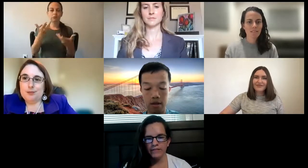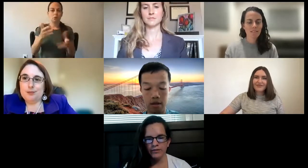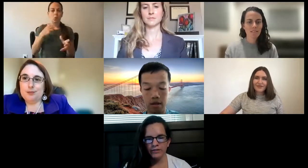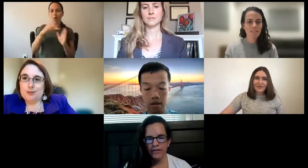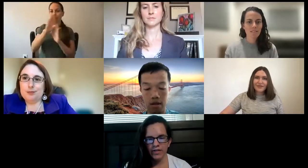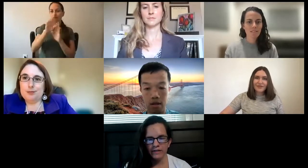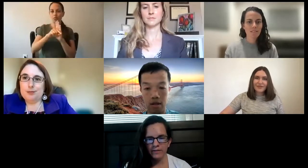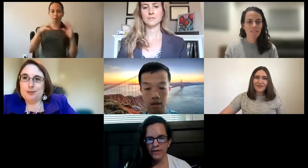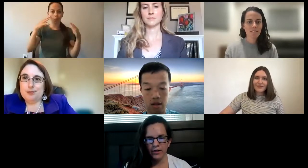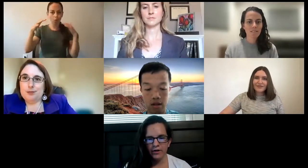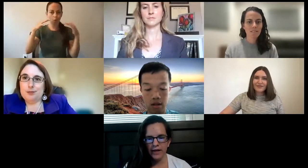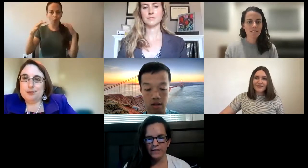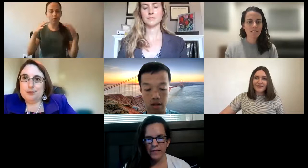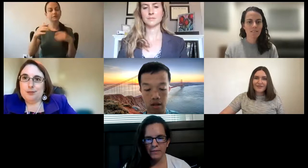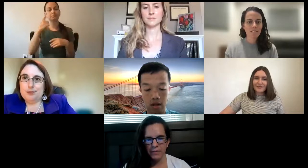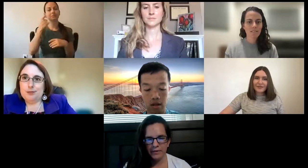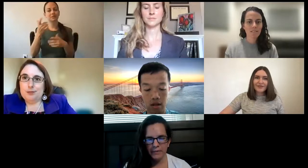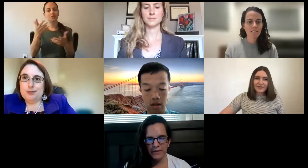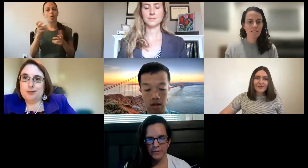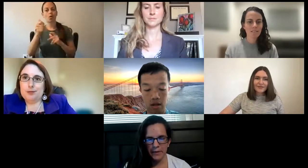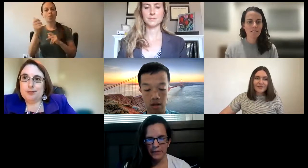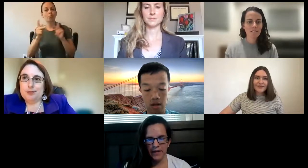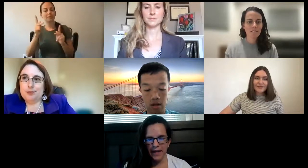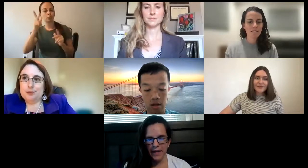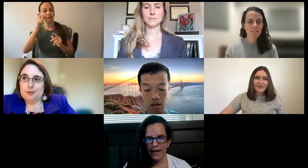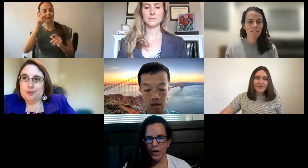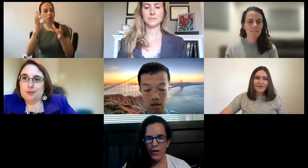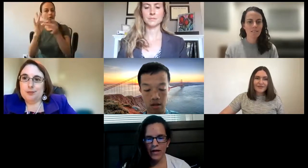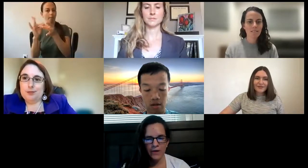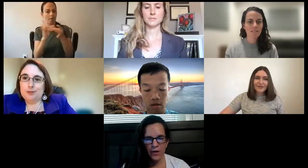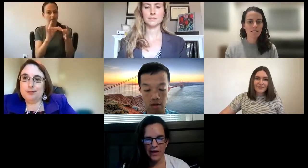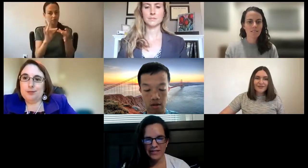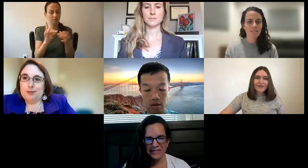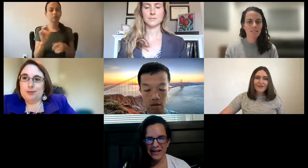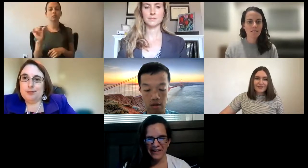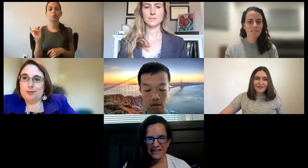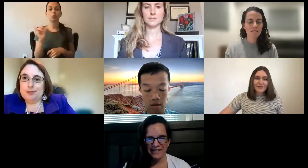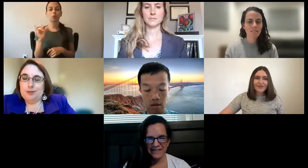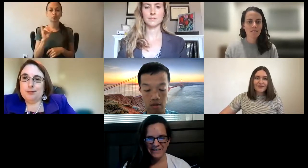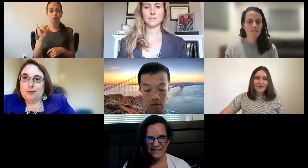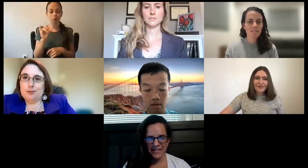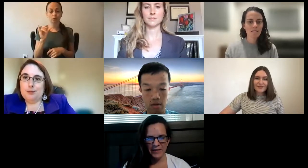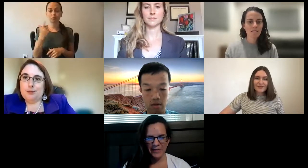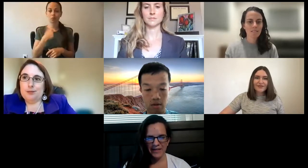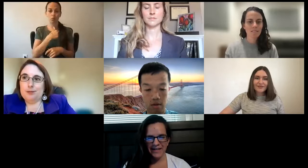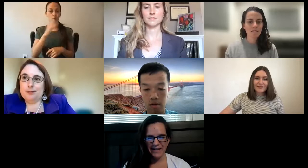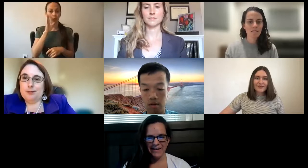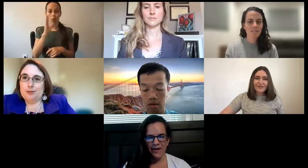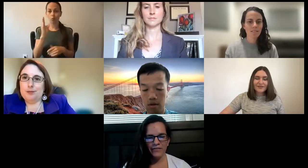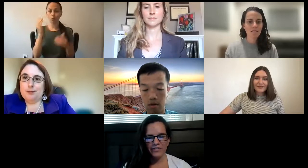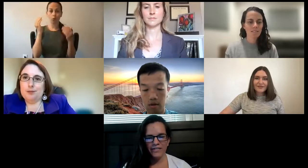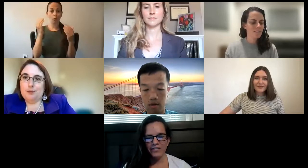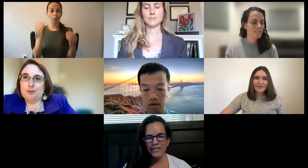our presenters have a chance to be heard by as many people as possible. And as always, let's keep